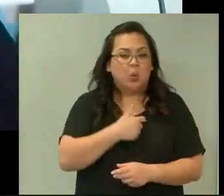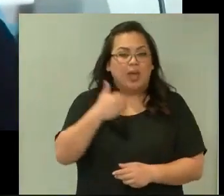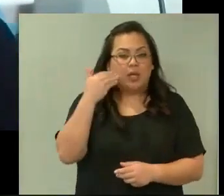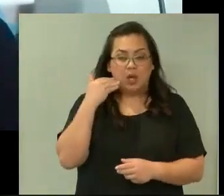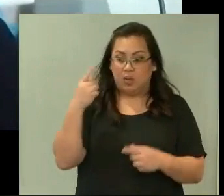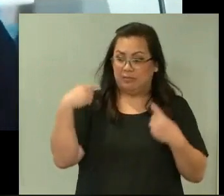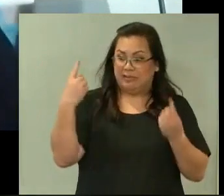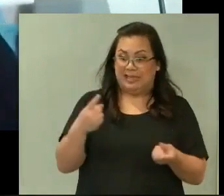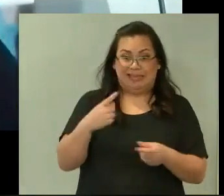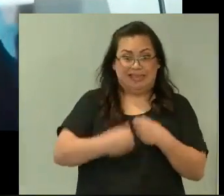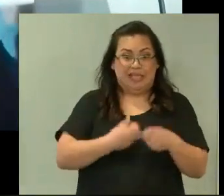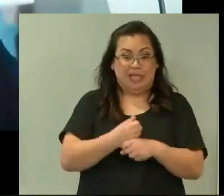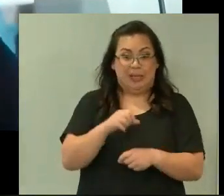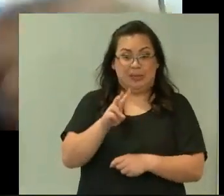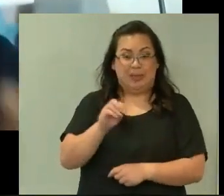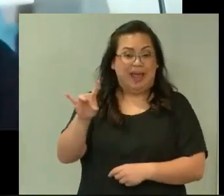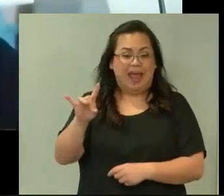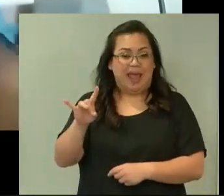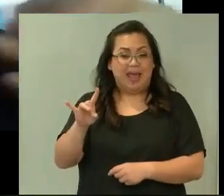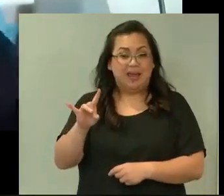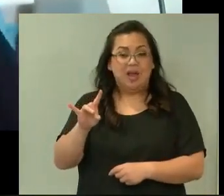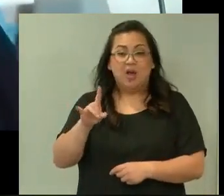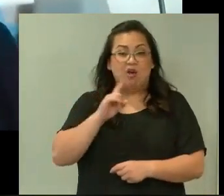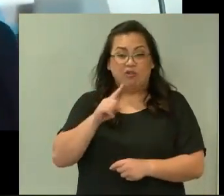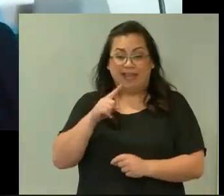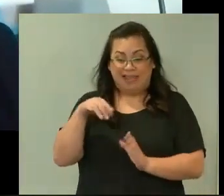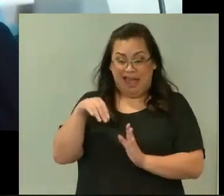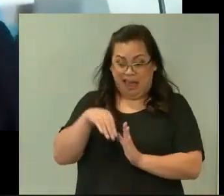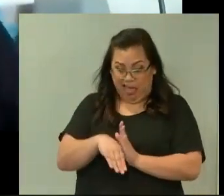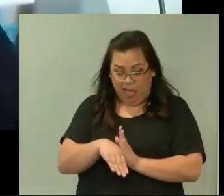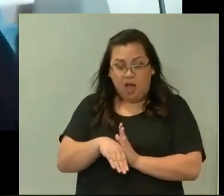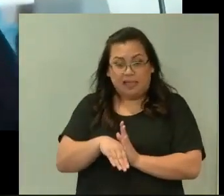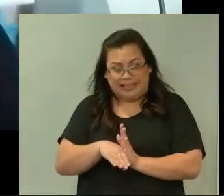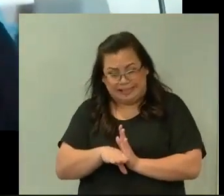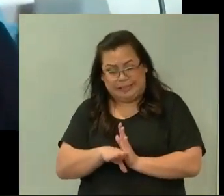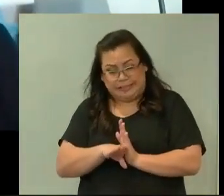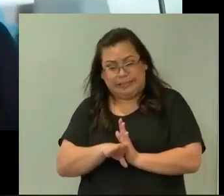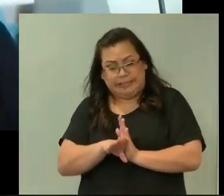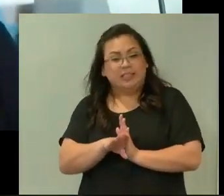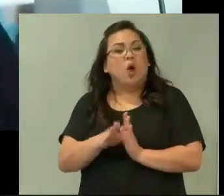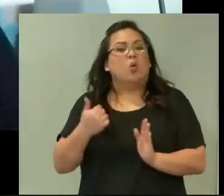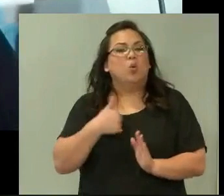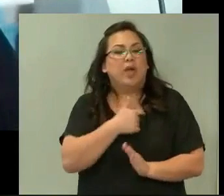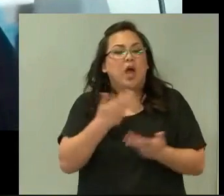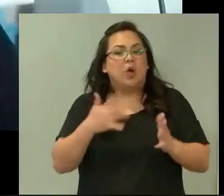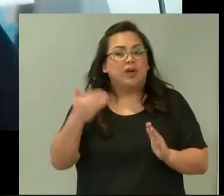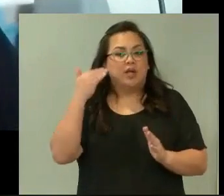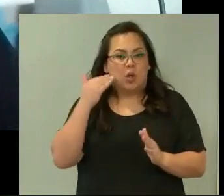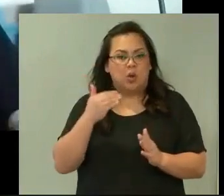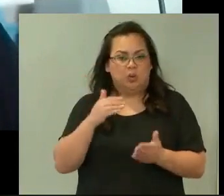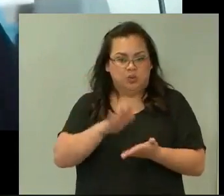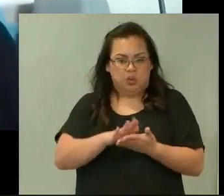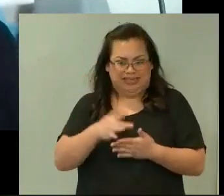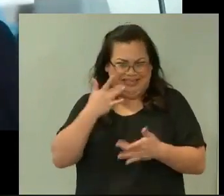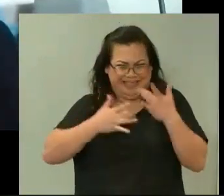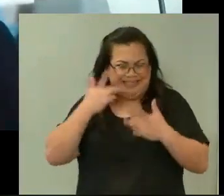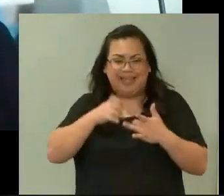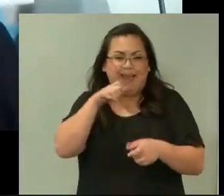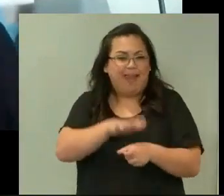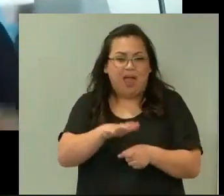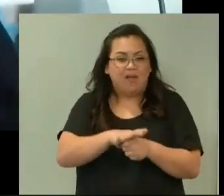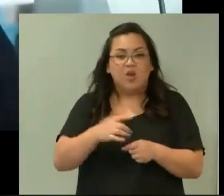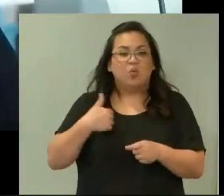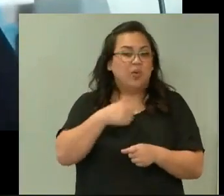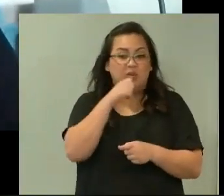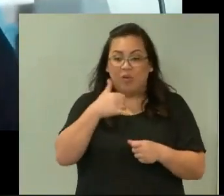since 2008, we haven't even restored to pre-2008 levels, right? We already know our schools didn't have enough. We don't have full-time